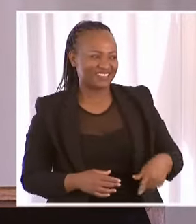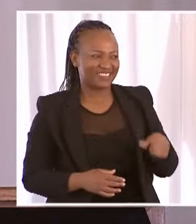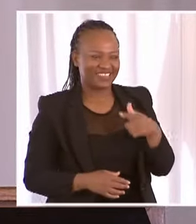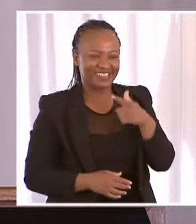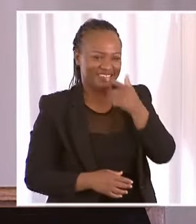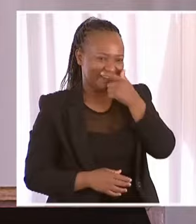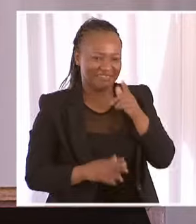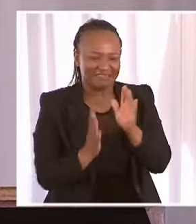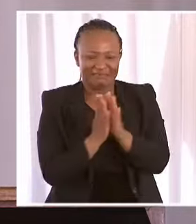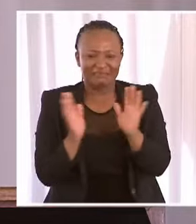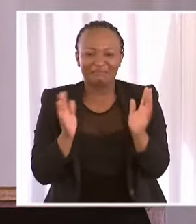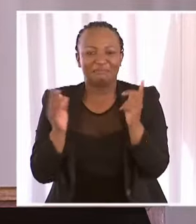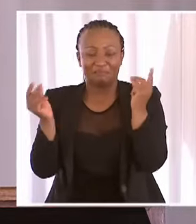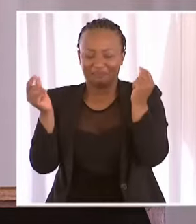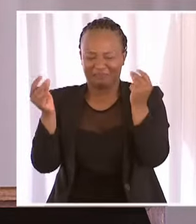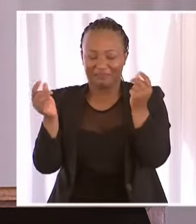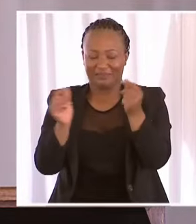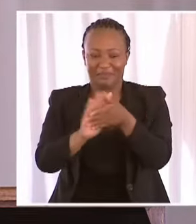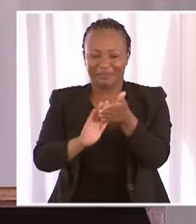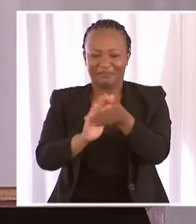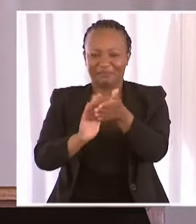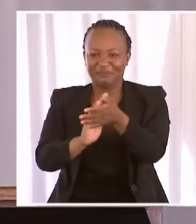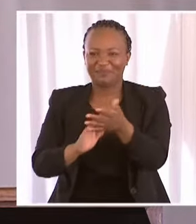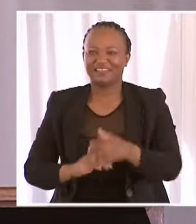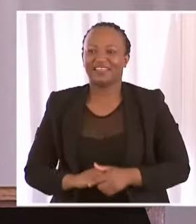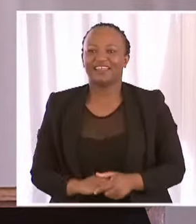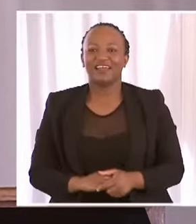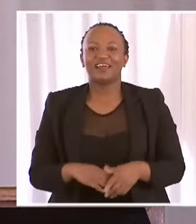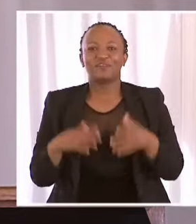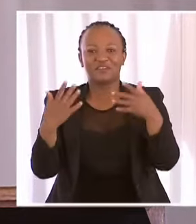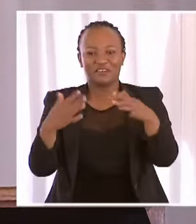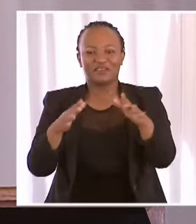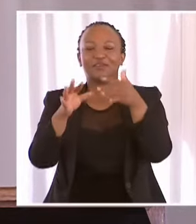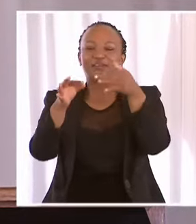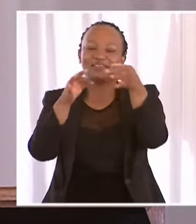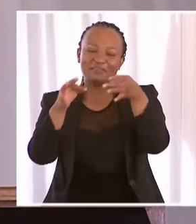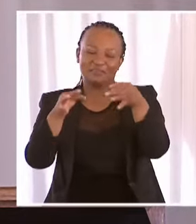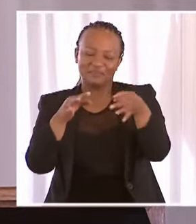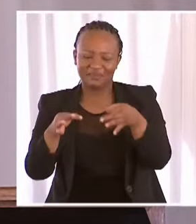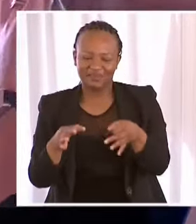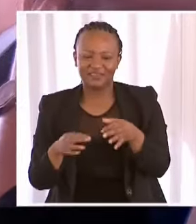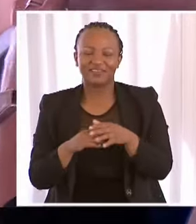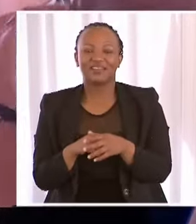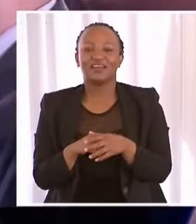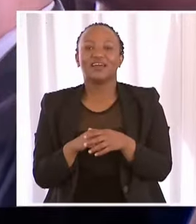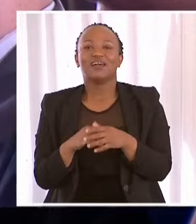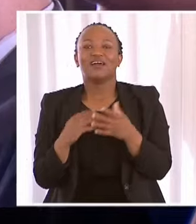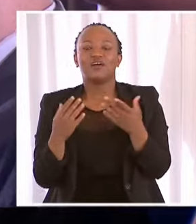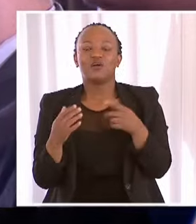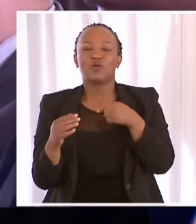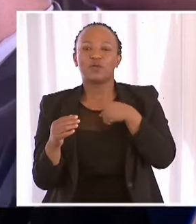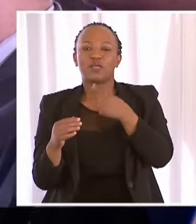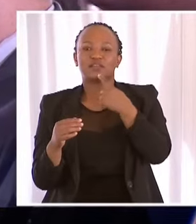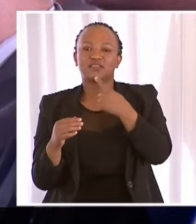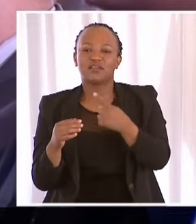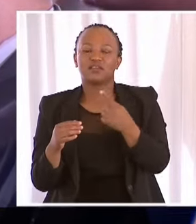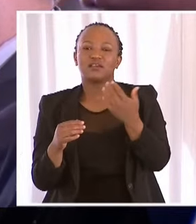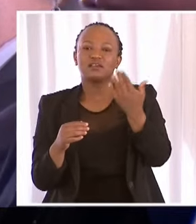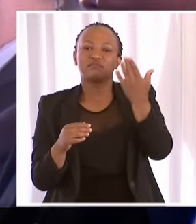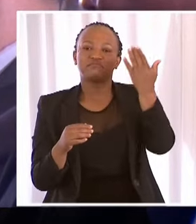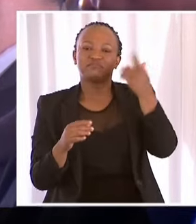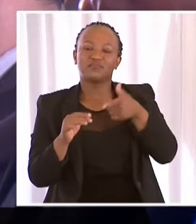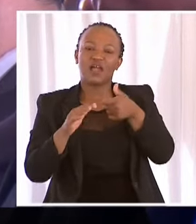Very friendly one, let me warn you in advance. But, you know, we talk about building the underground from London,